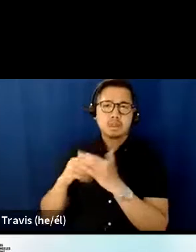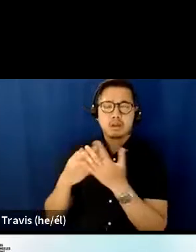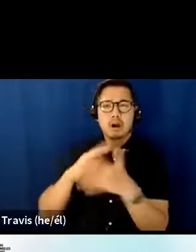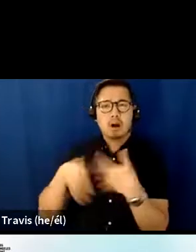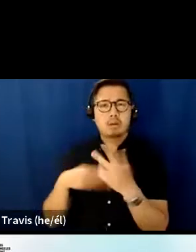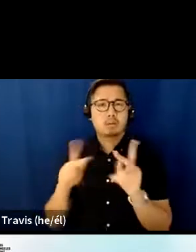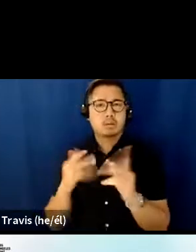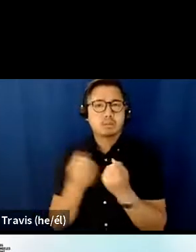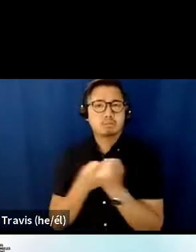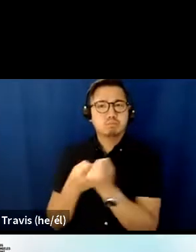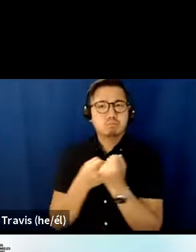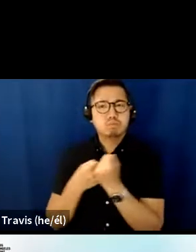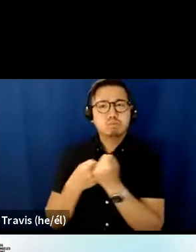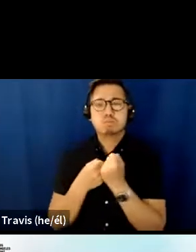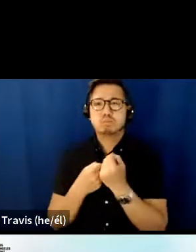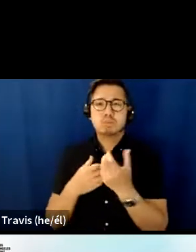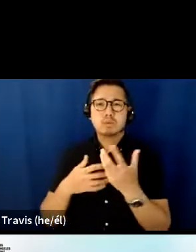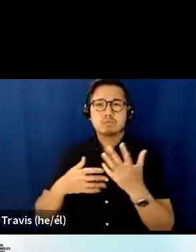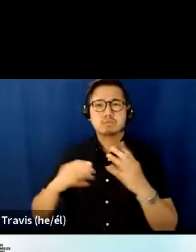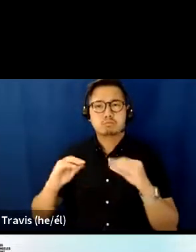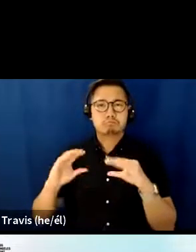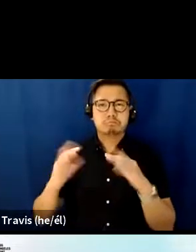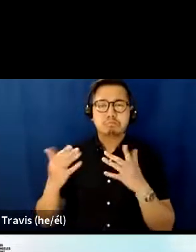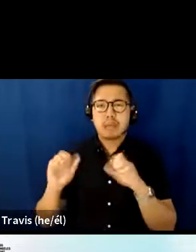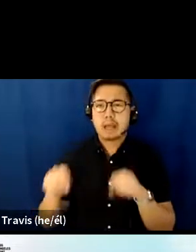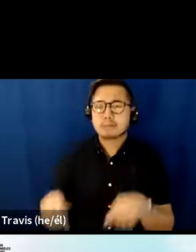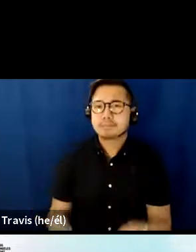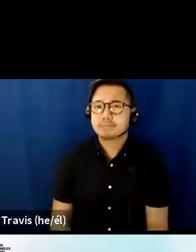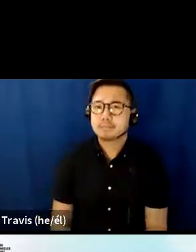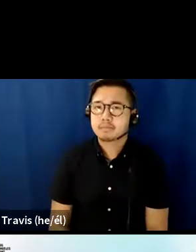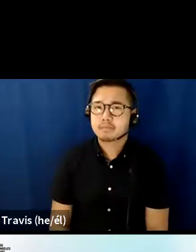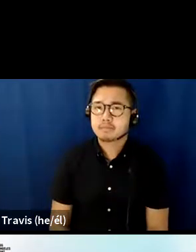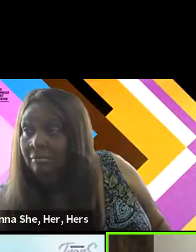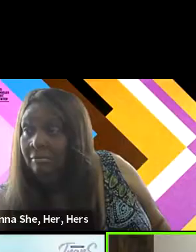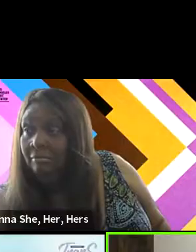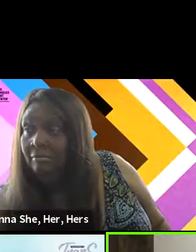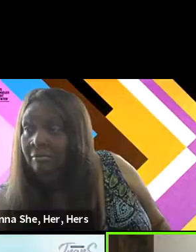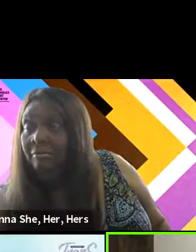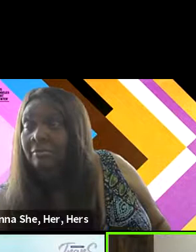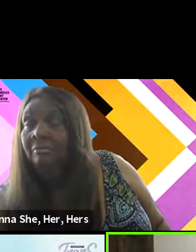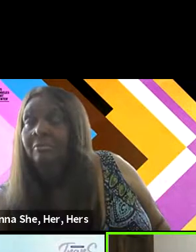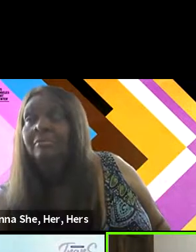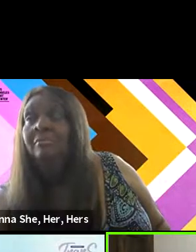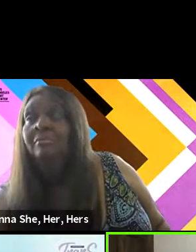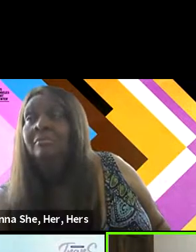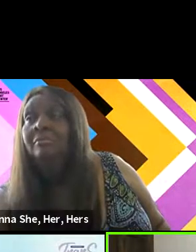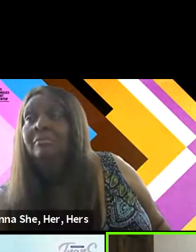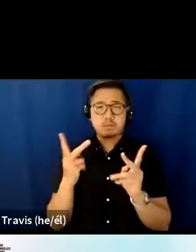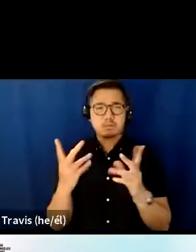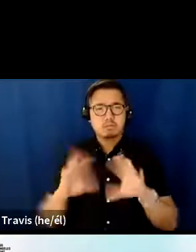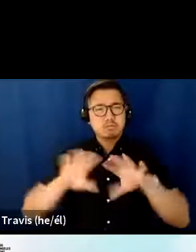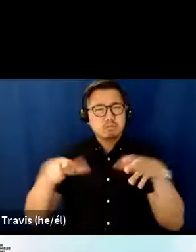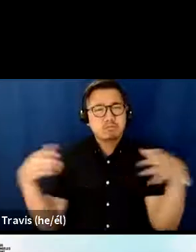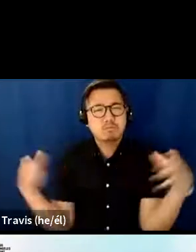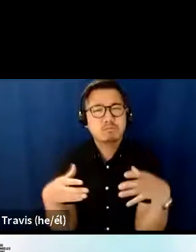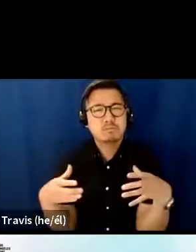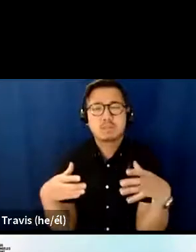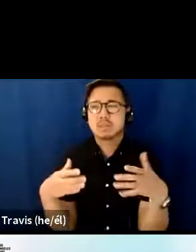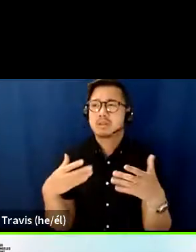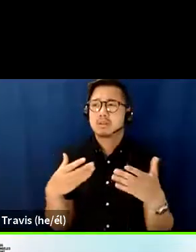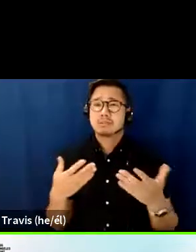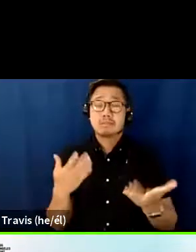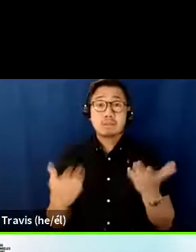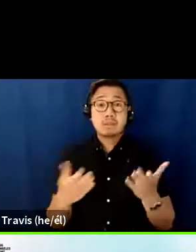up as they are and in their highest if they can. And if they're not, then what do you